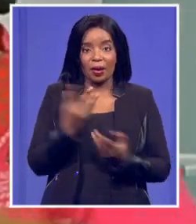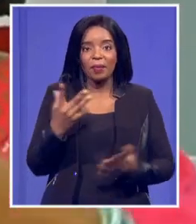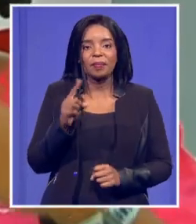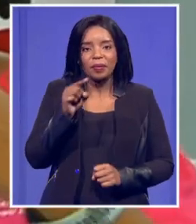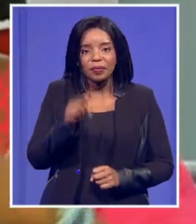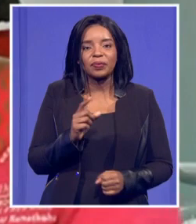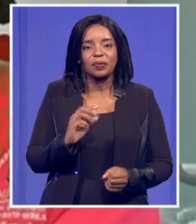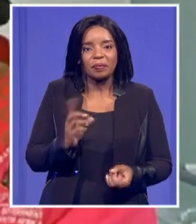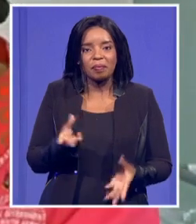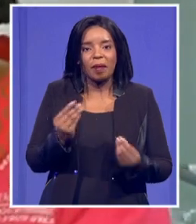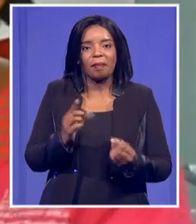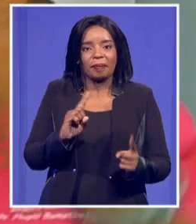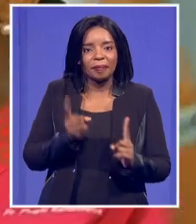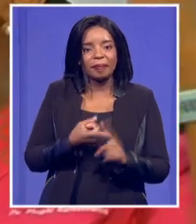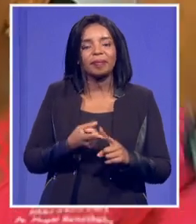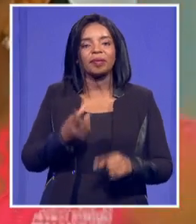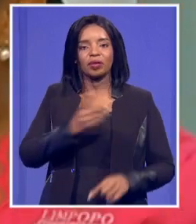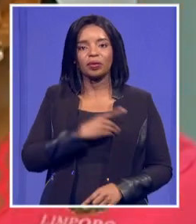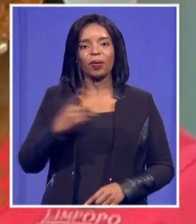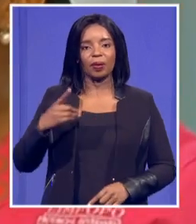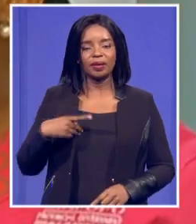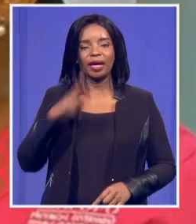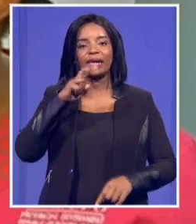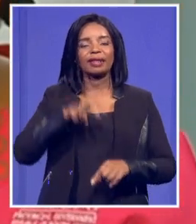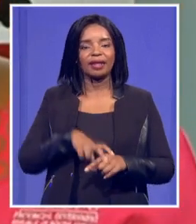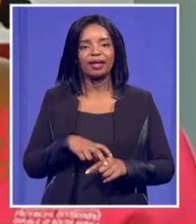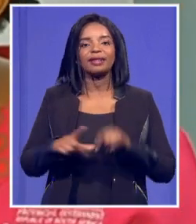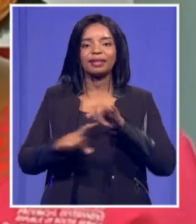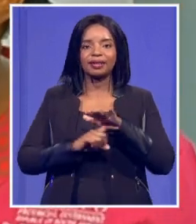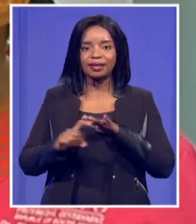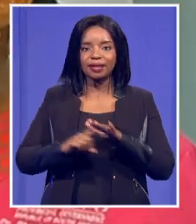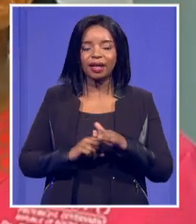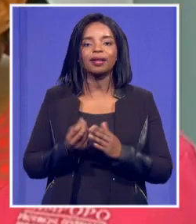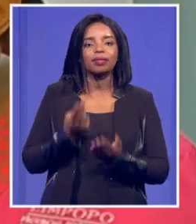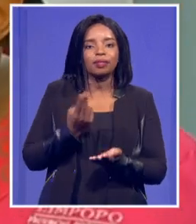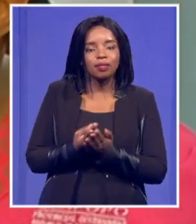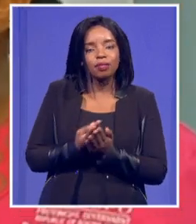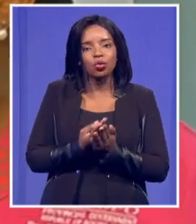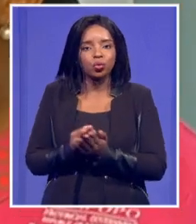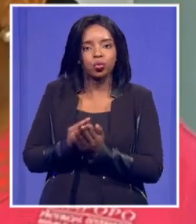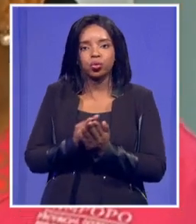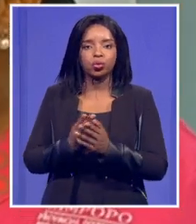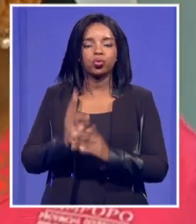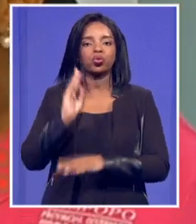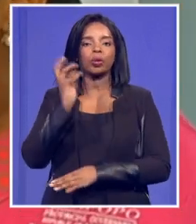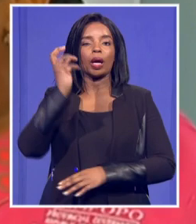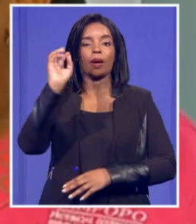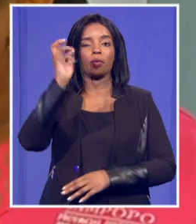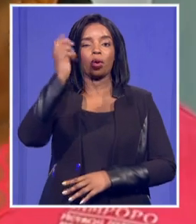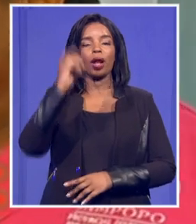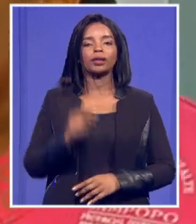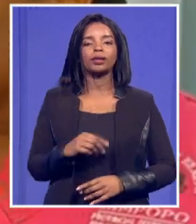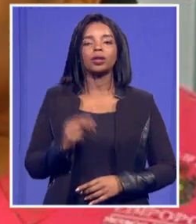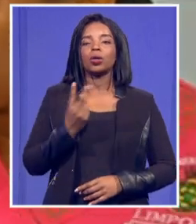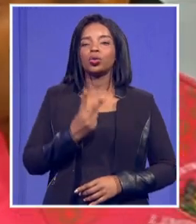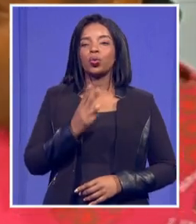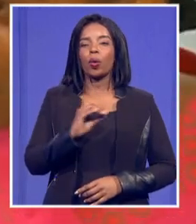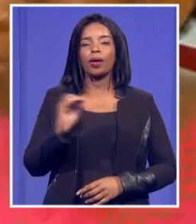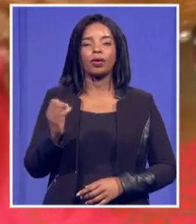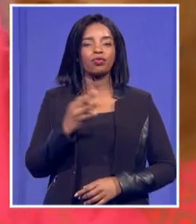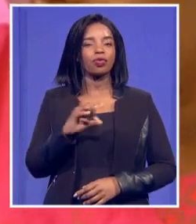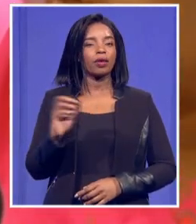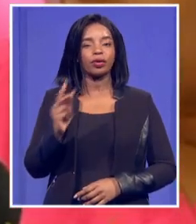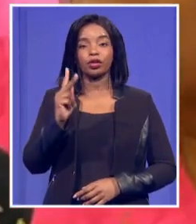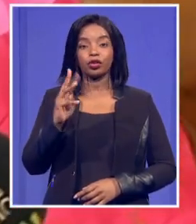accident and the doctor need a scan? You must get into an ambulance, which we don't have. Travel is almost 200 to 300 kilometers